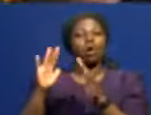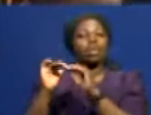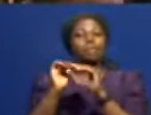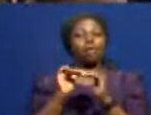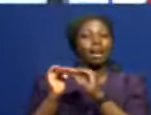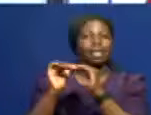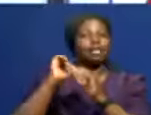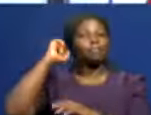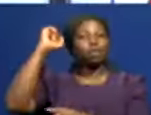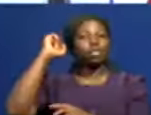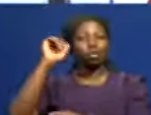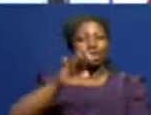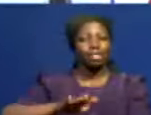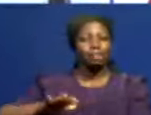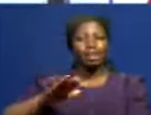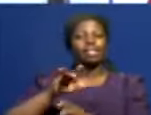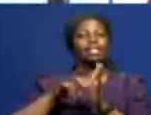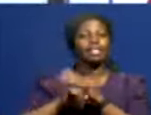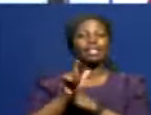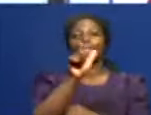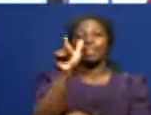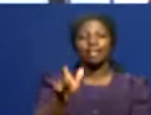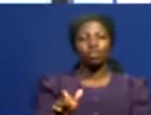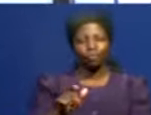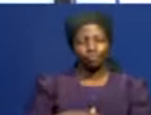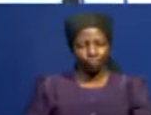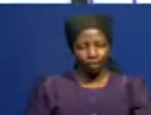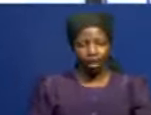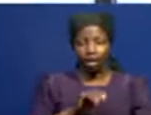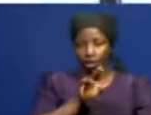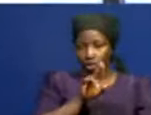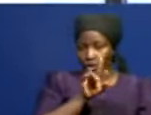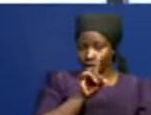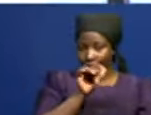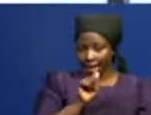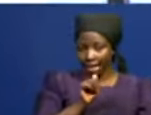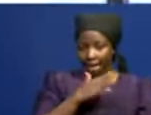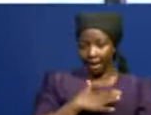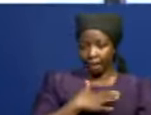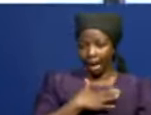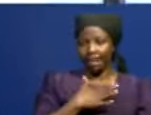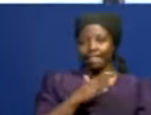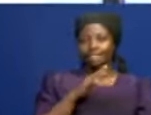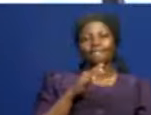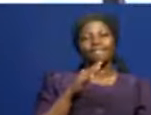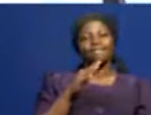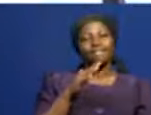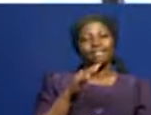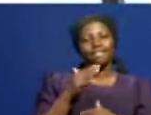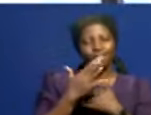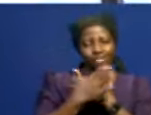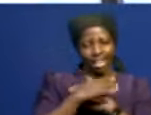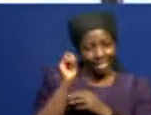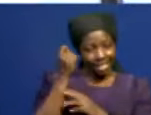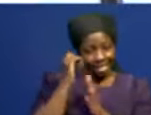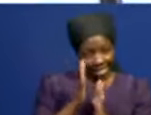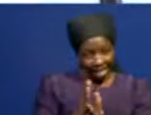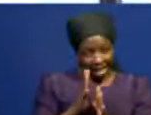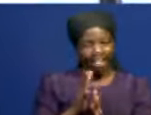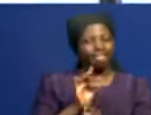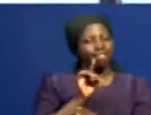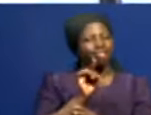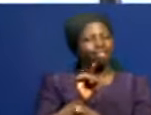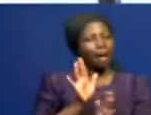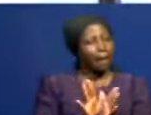the region. This UDA, Wananchi Wenzangu, is a mass movement that will